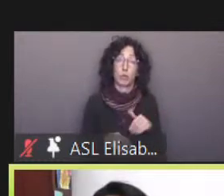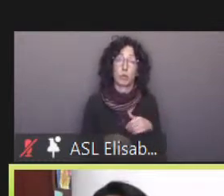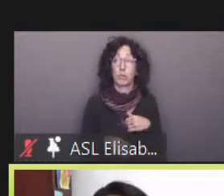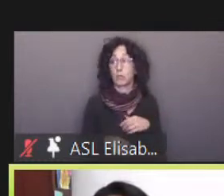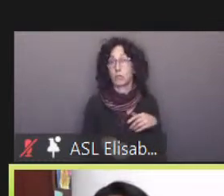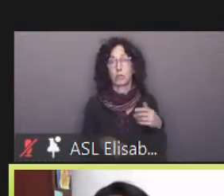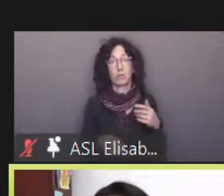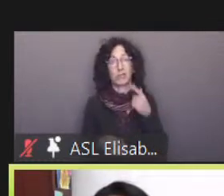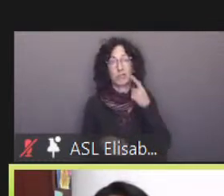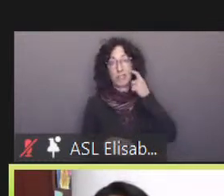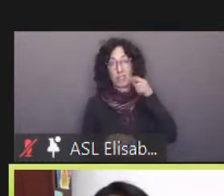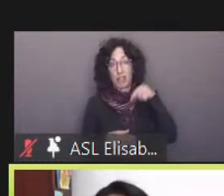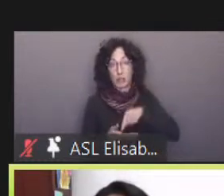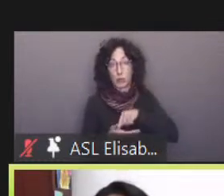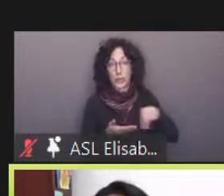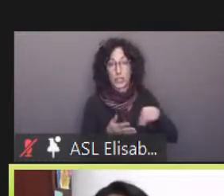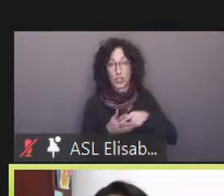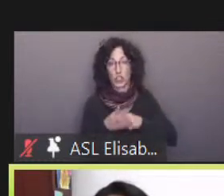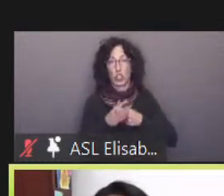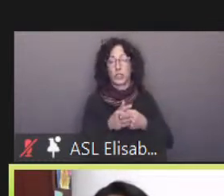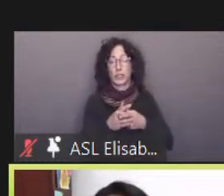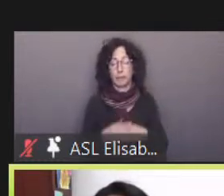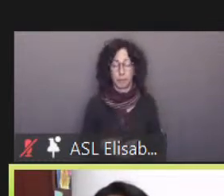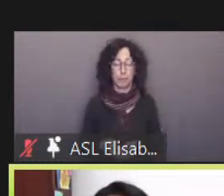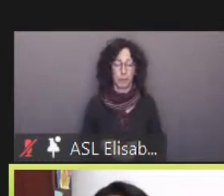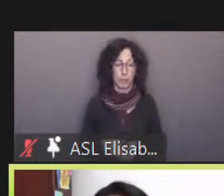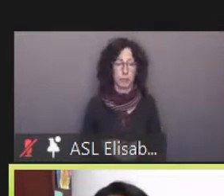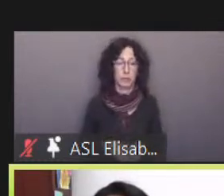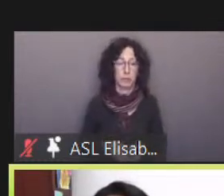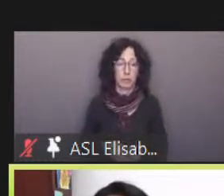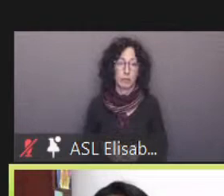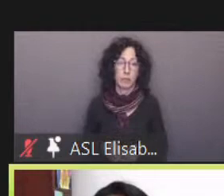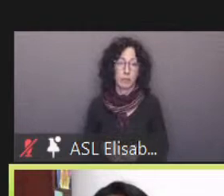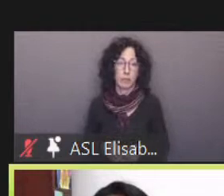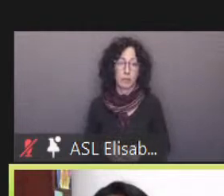just this week. Next slide, please.